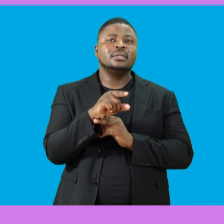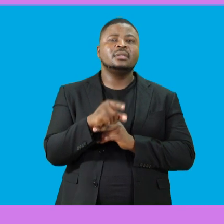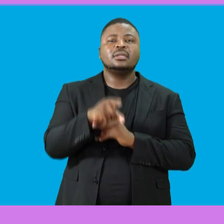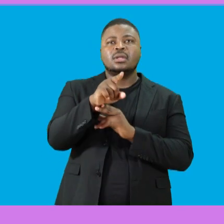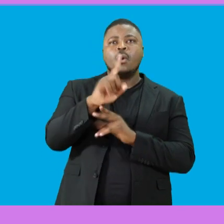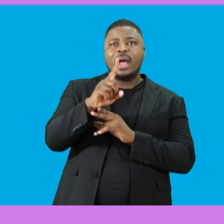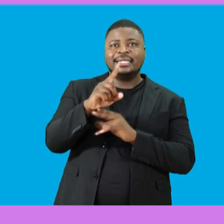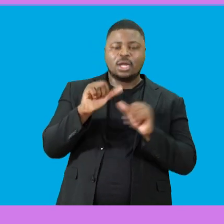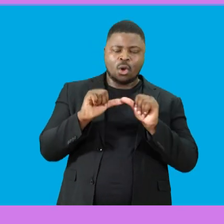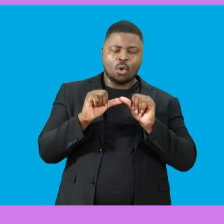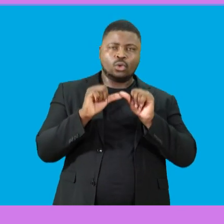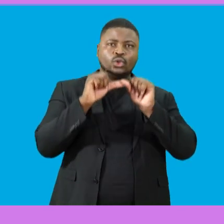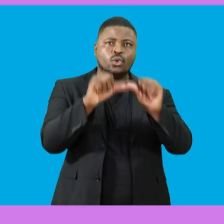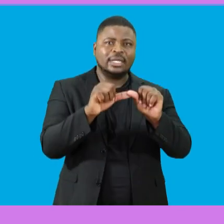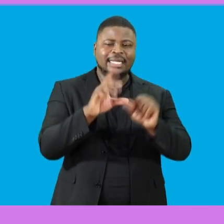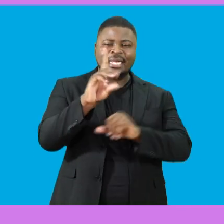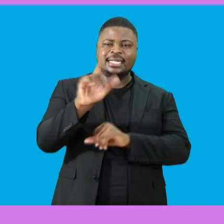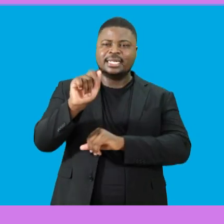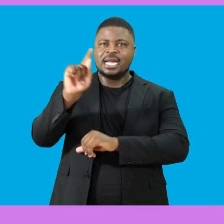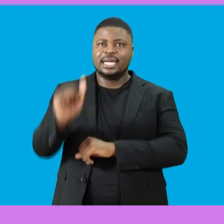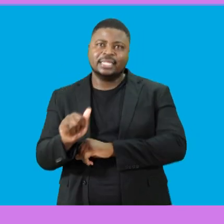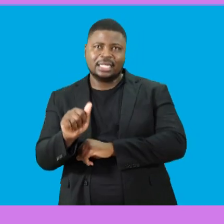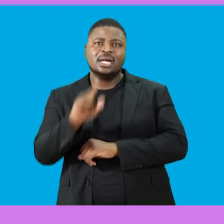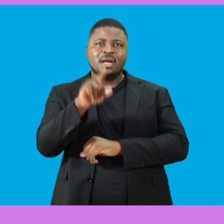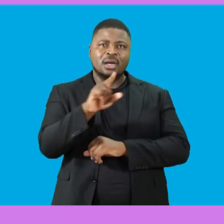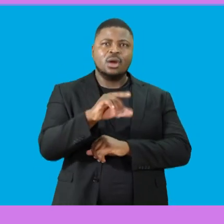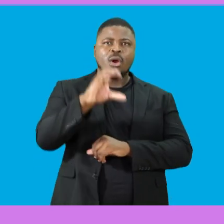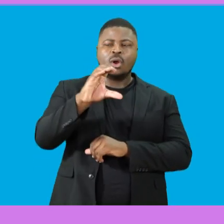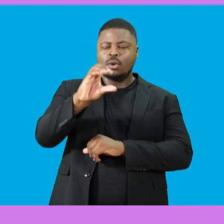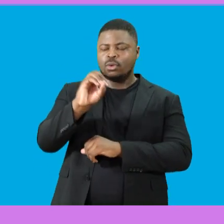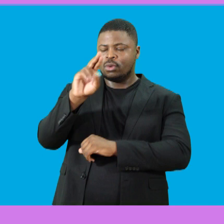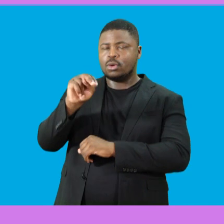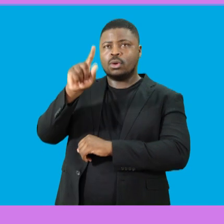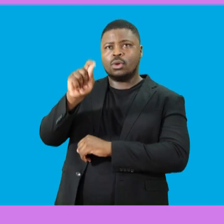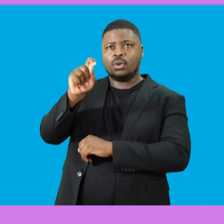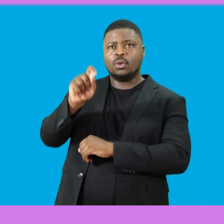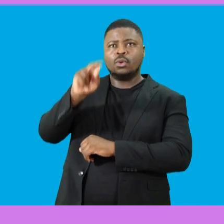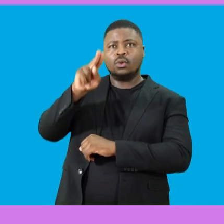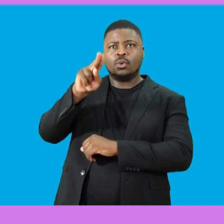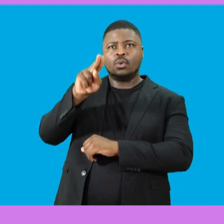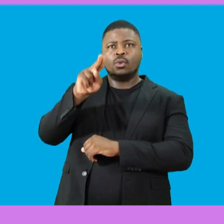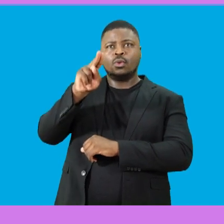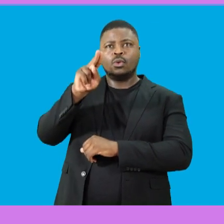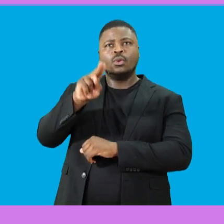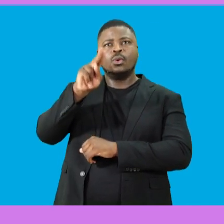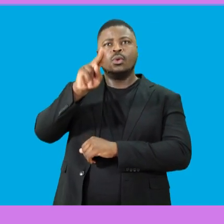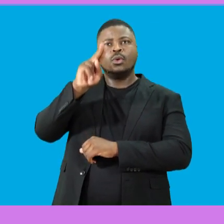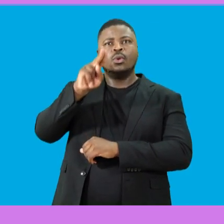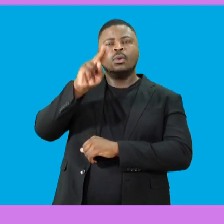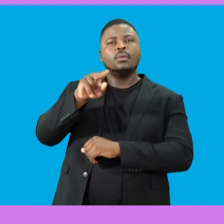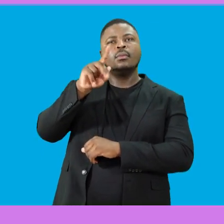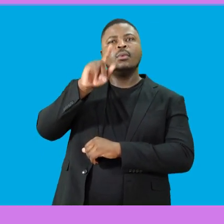line graph? It is the continuous data or the data that can be measured. You can say continuous